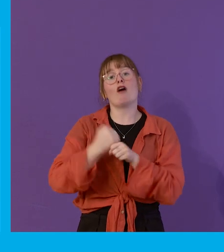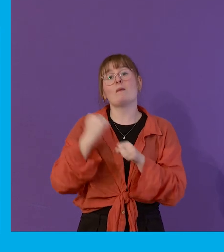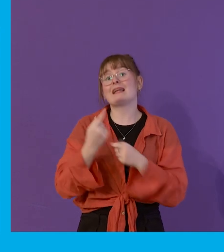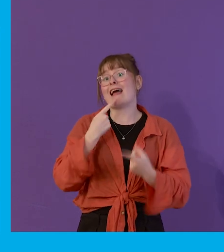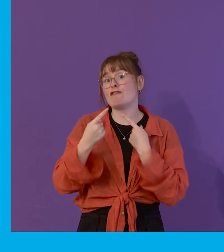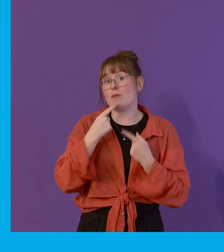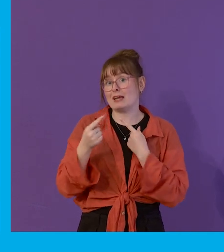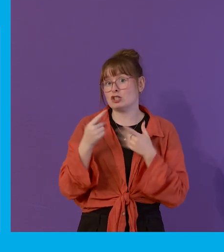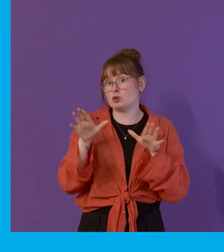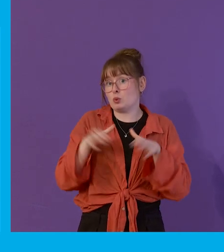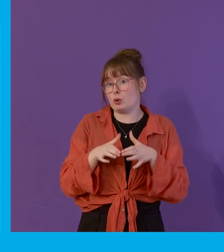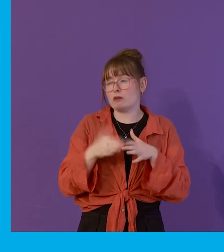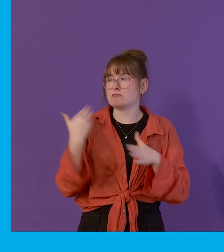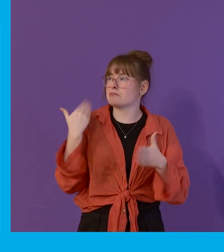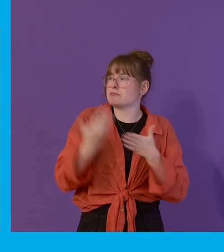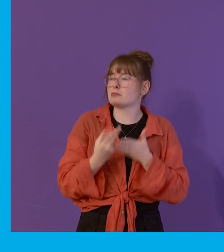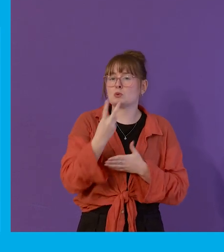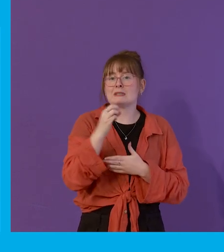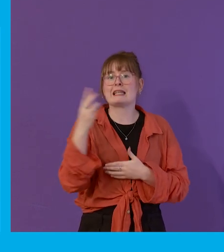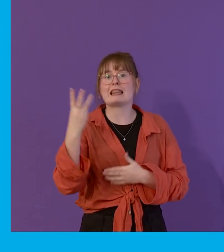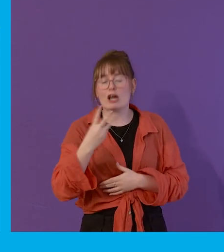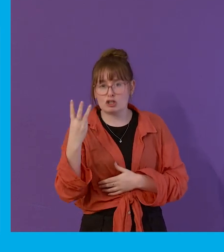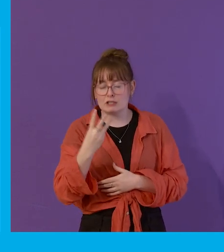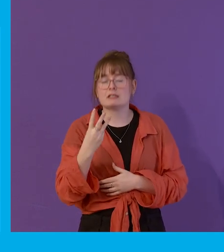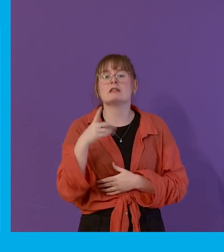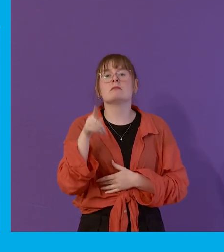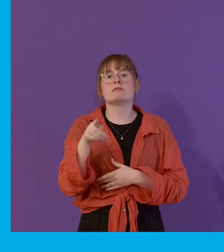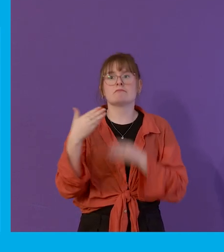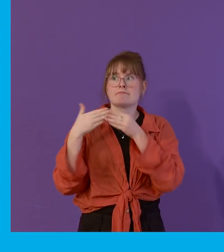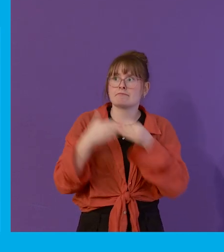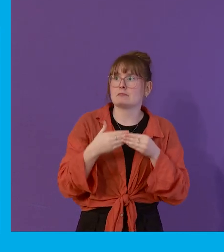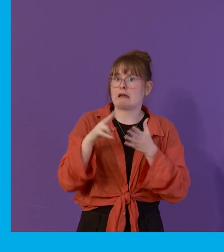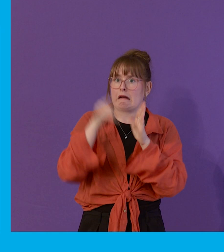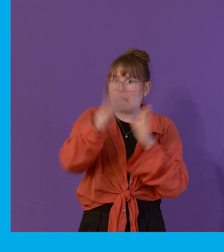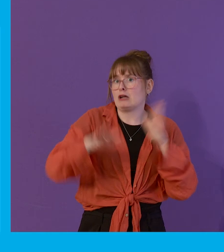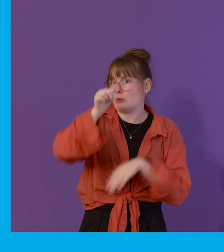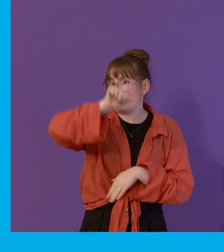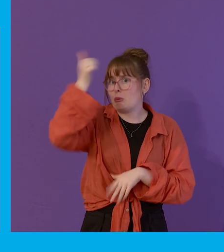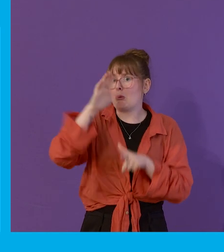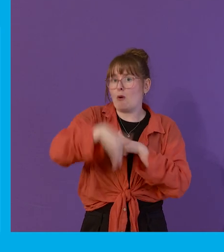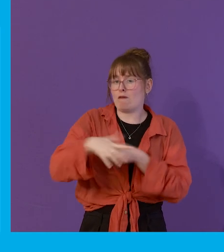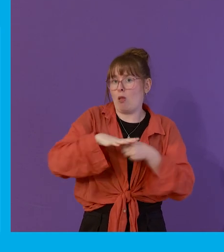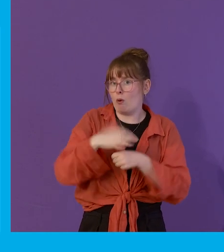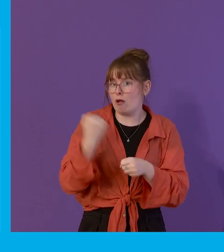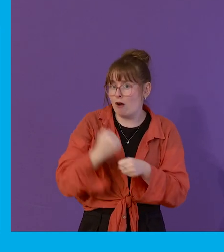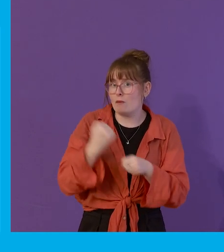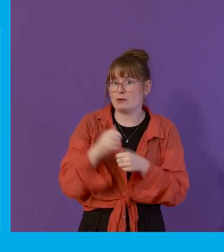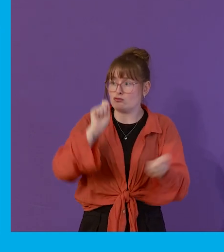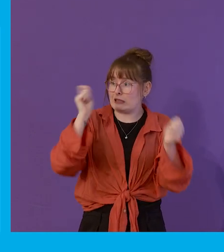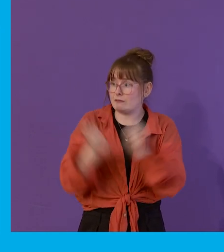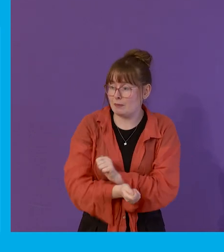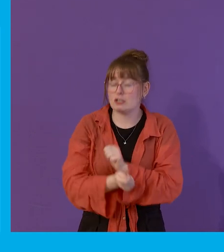Unit since 2013 and is a leading national expert on local government